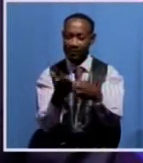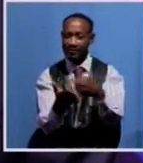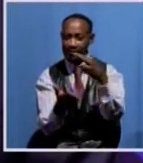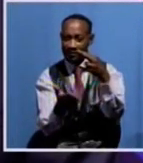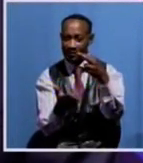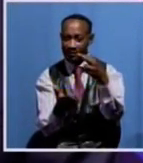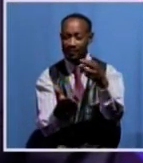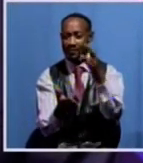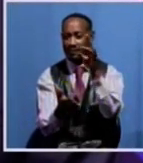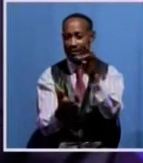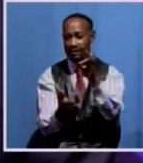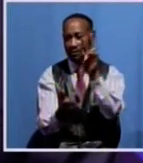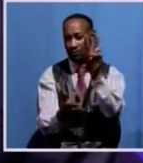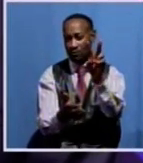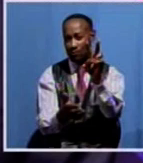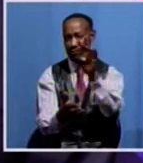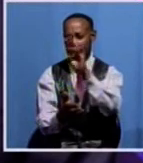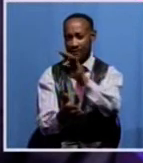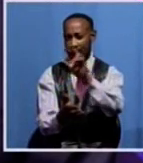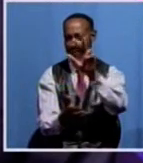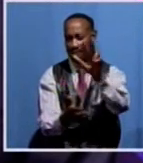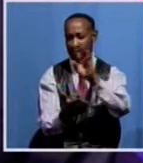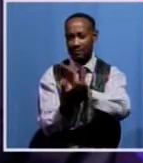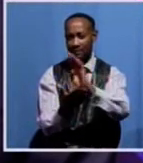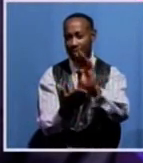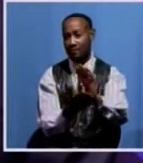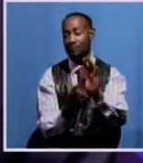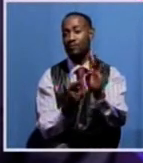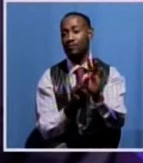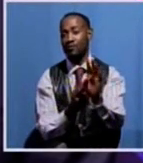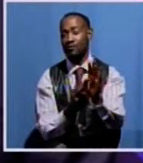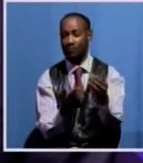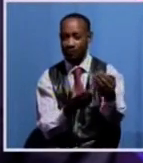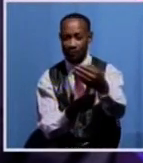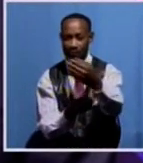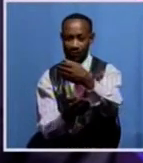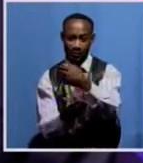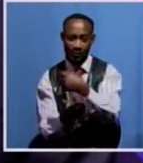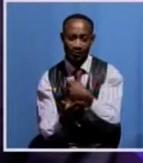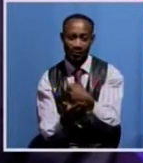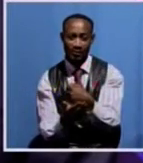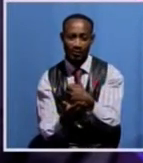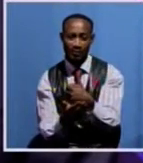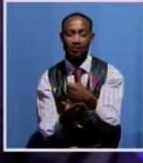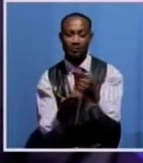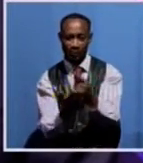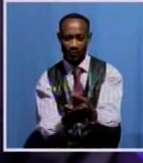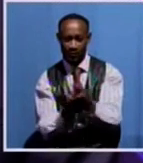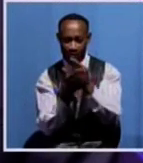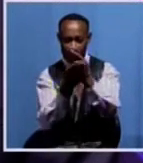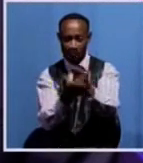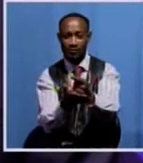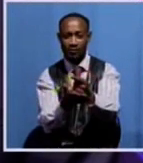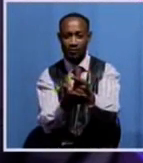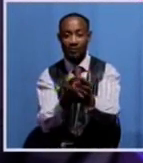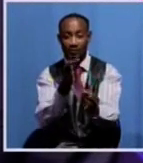73 billion from revenue, and grants. So